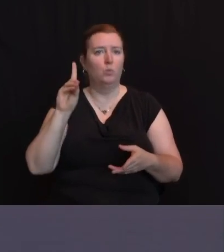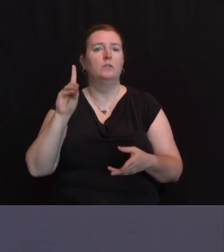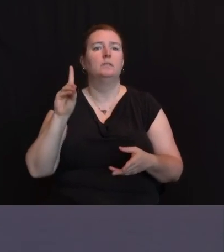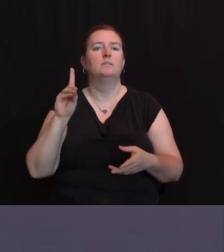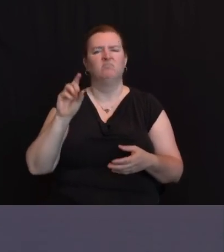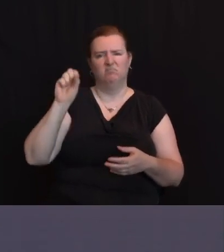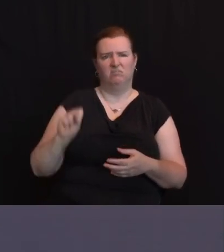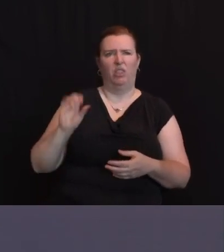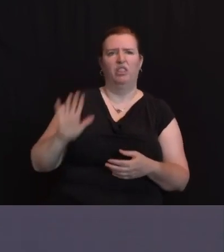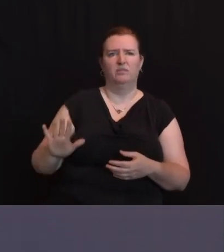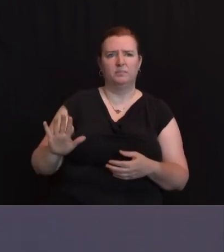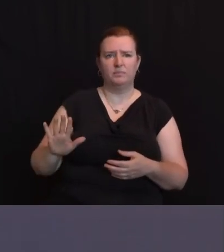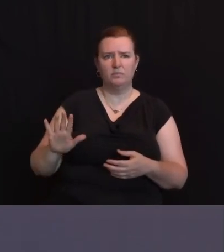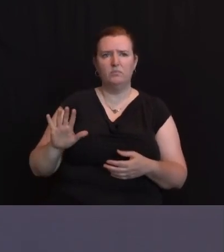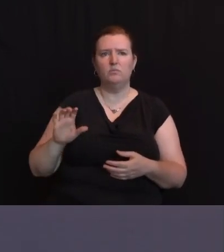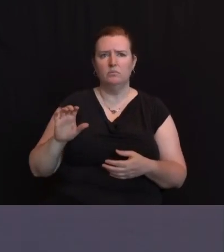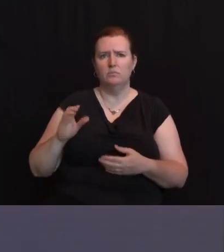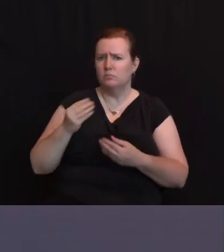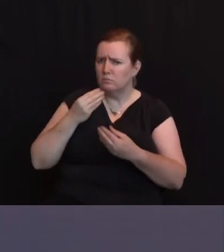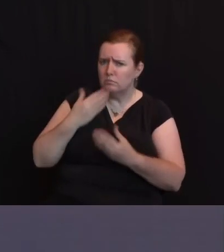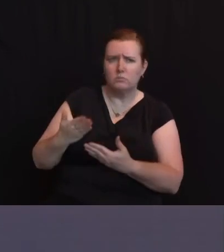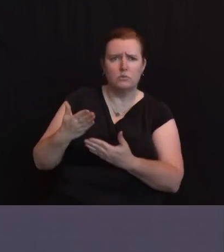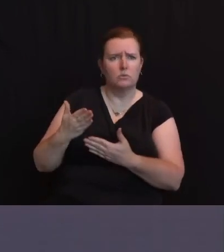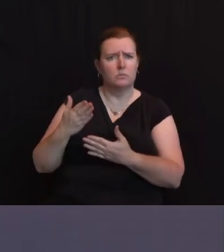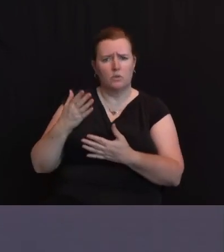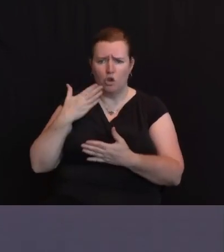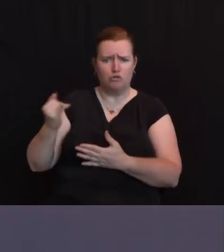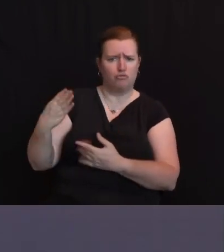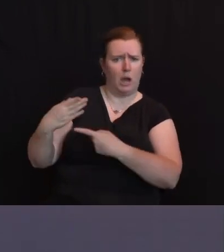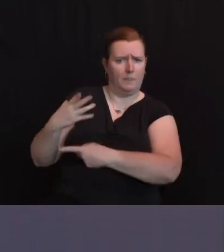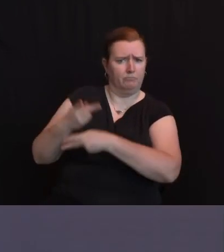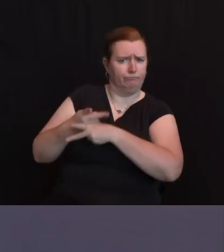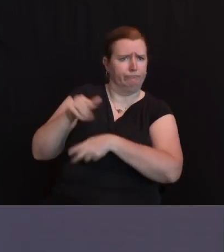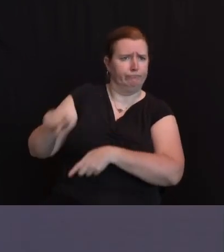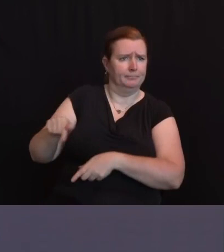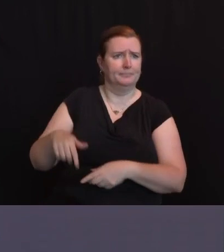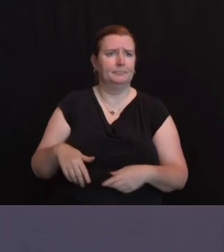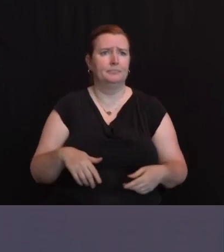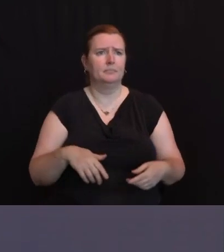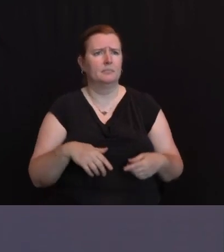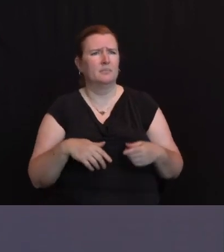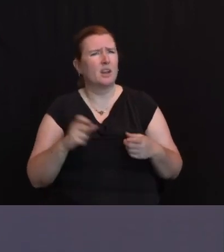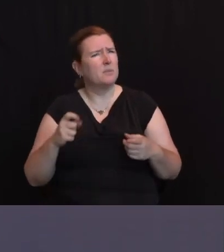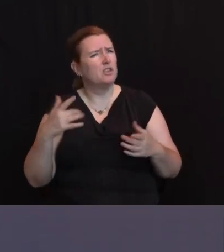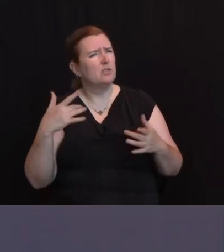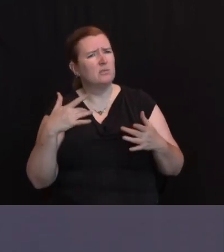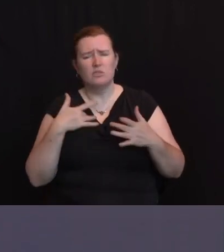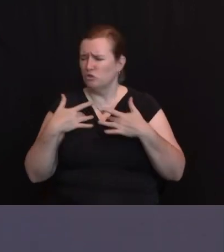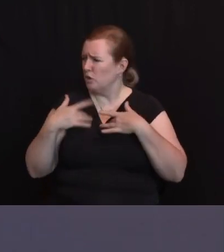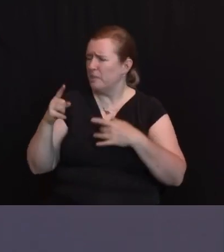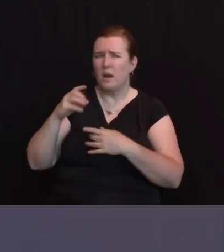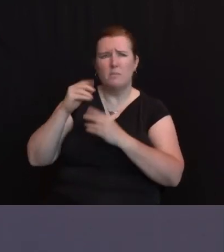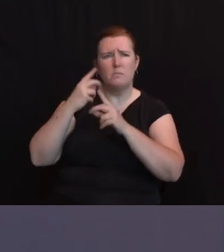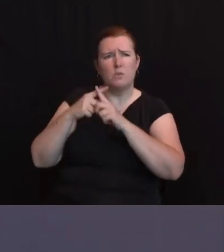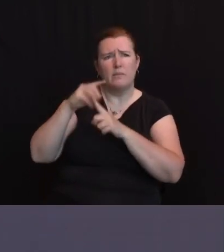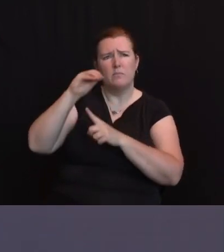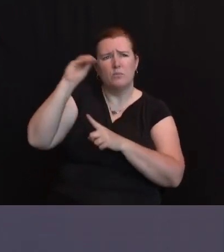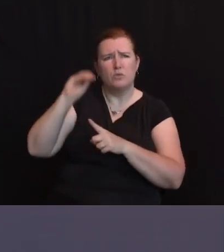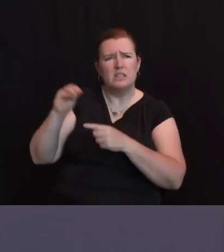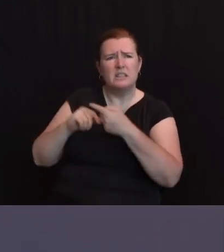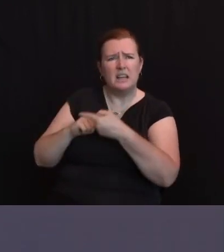by the spot positivity jumping up to 2 something today, or is this going to be, as we normally say, we're going to